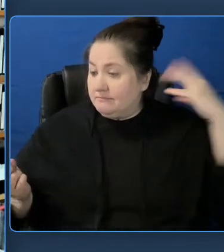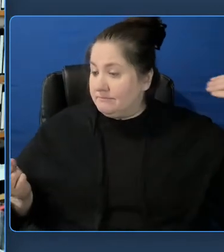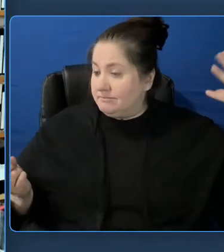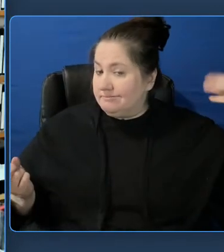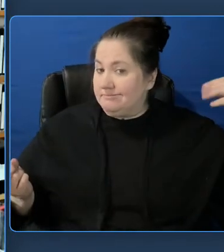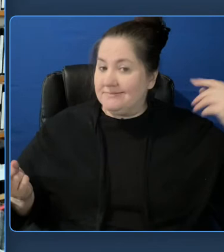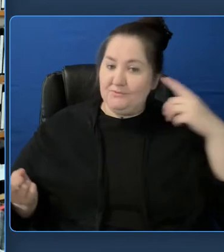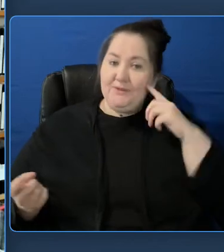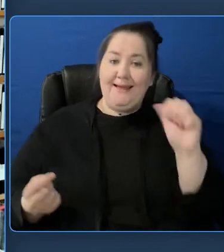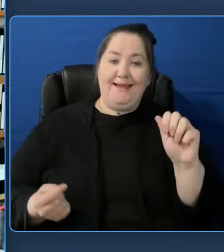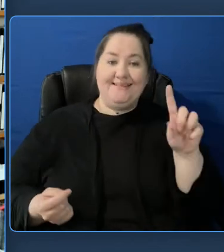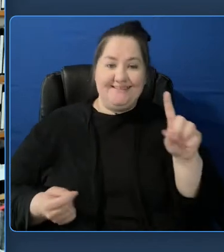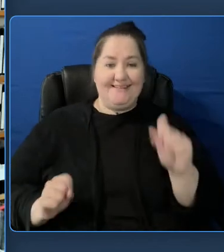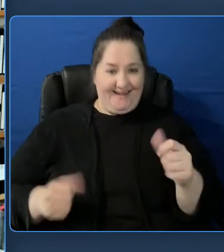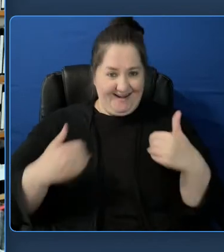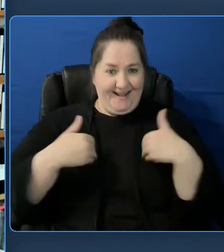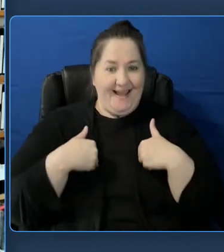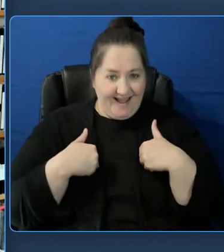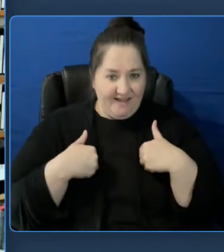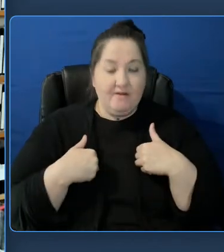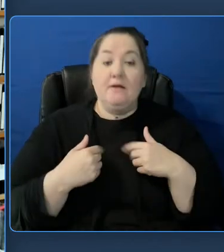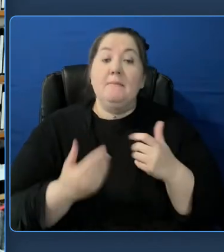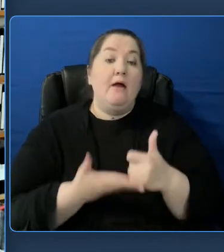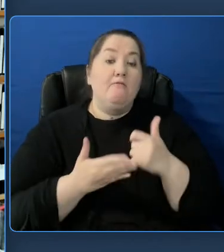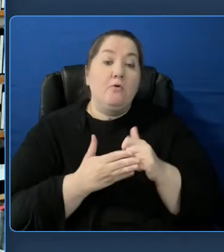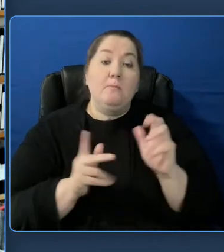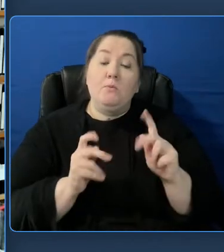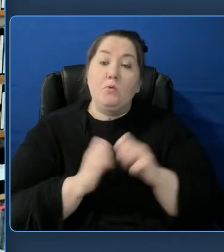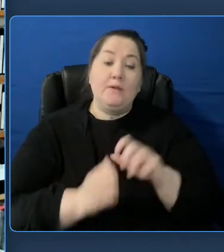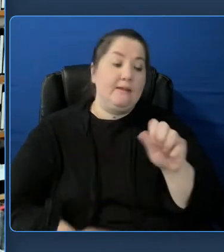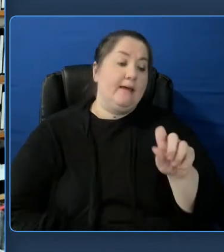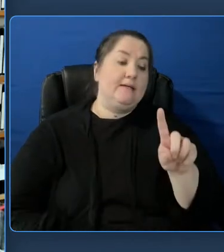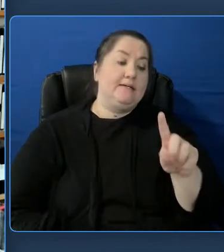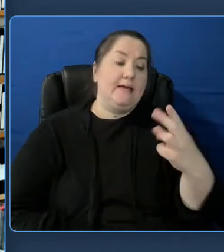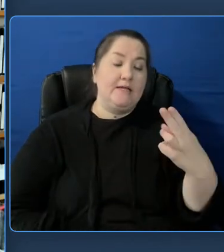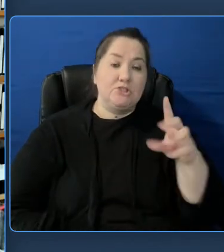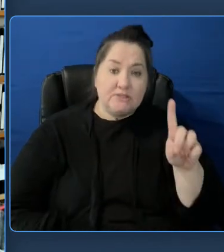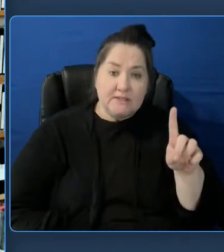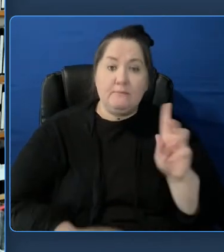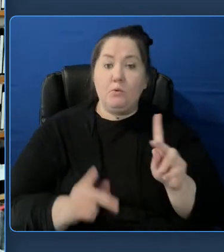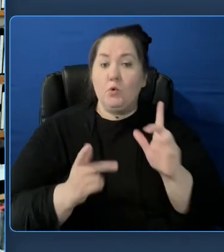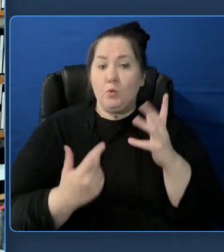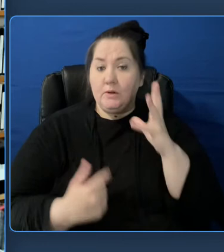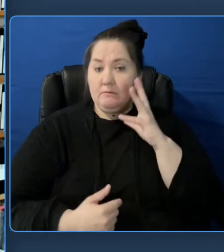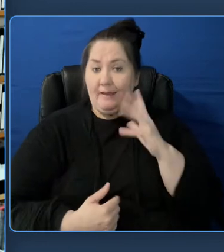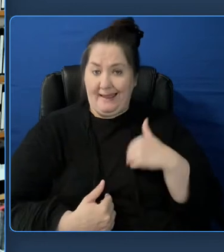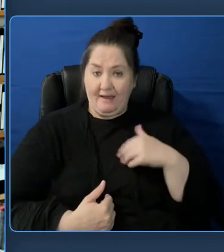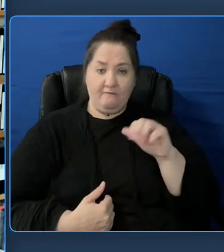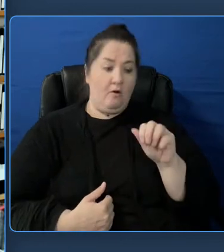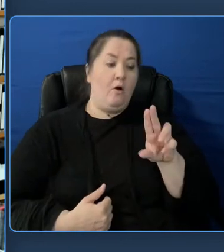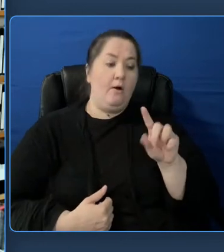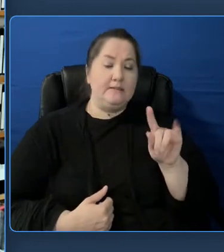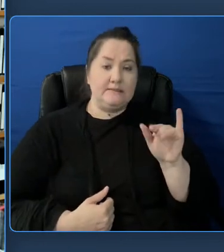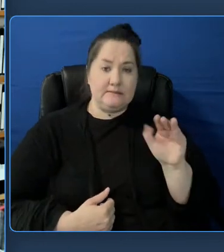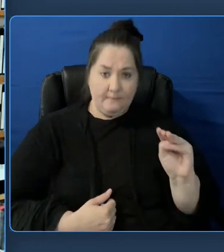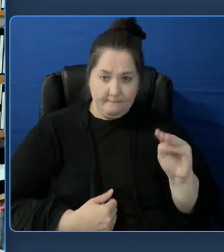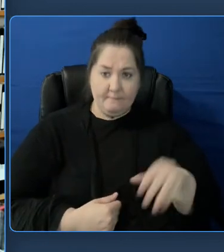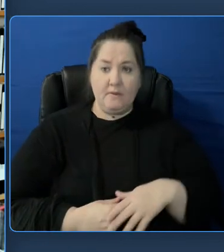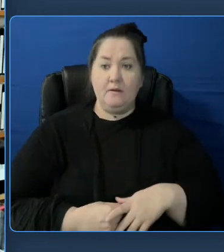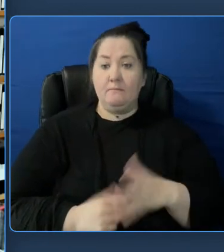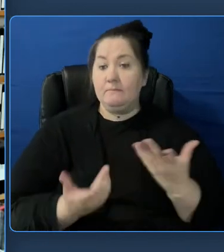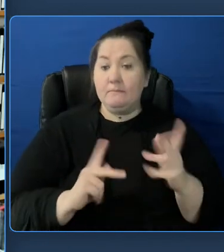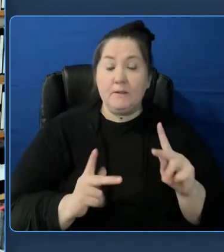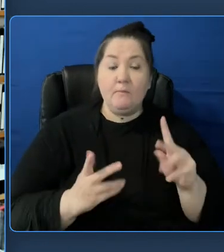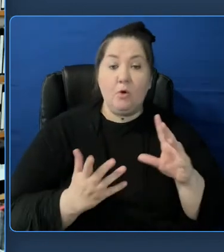be helpful to people with ADHD, to people on the autism spectrum, to people learning a